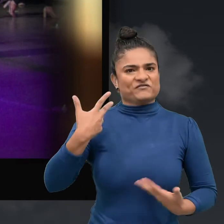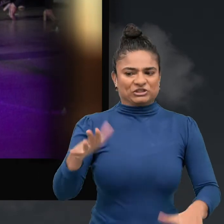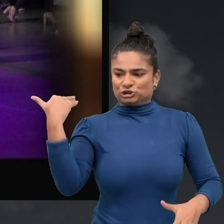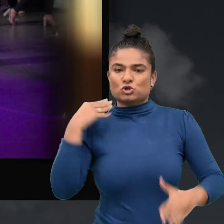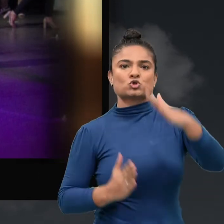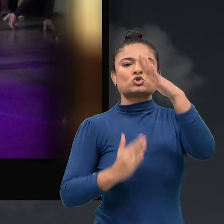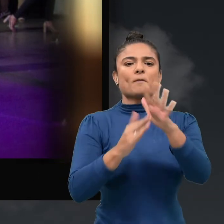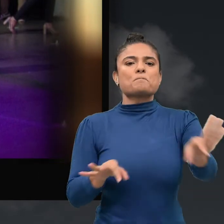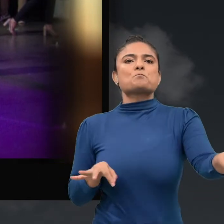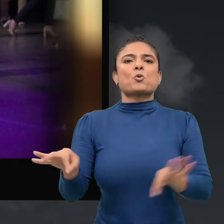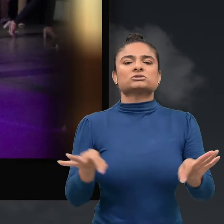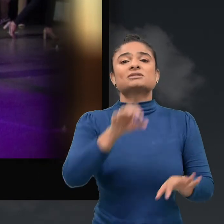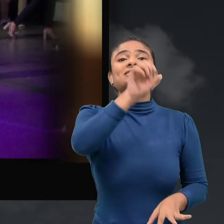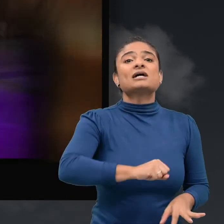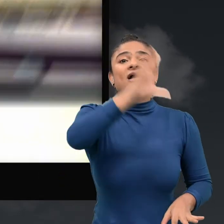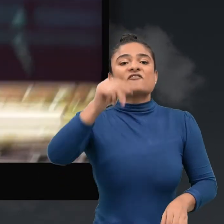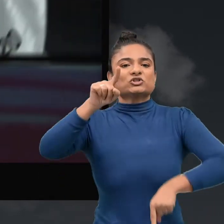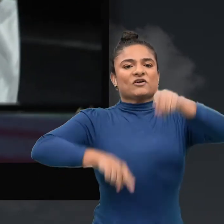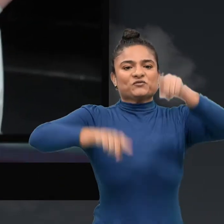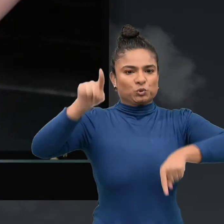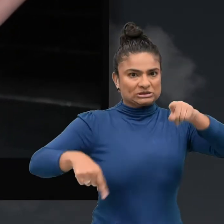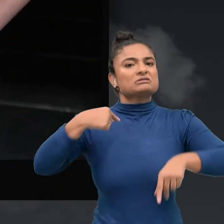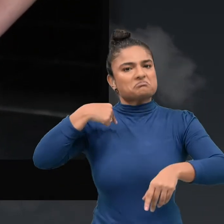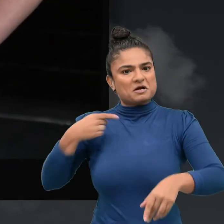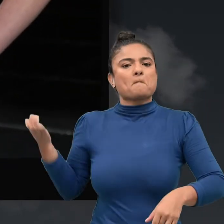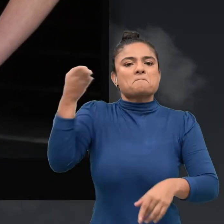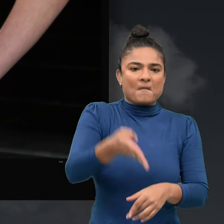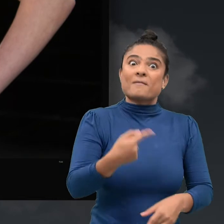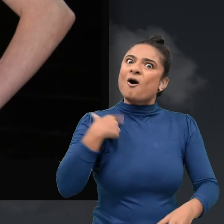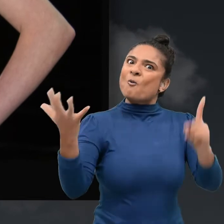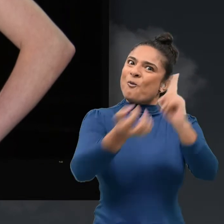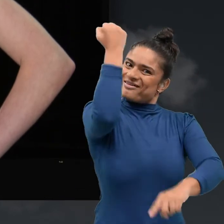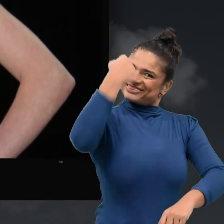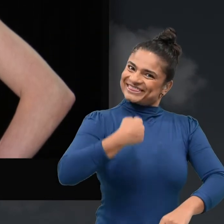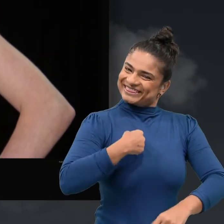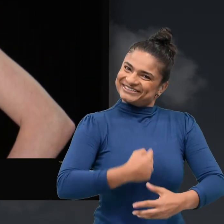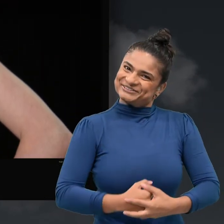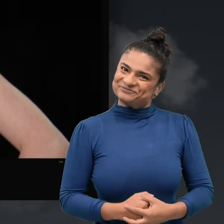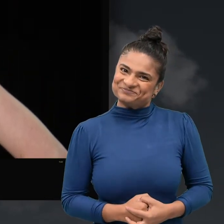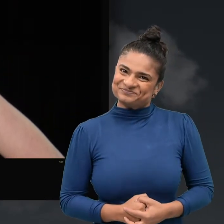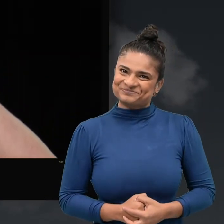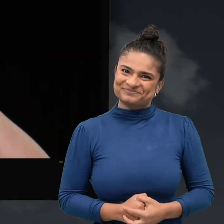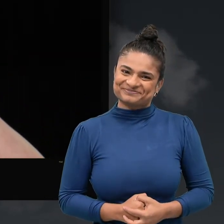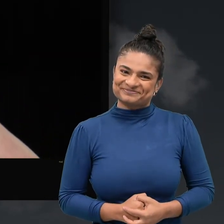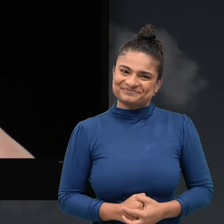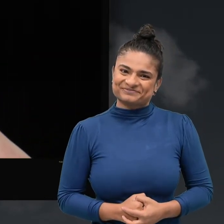I was on top model South Africa, the first year. I won.